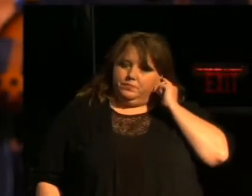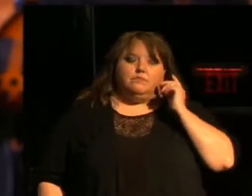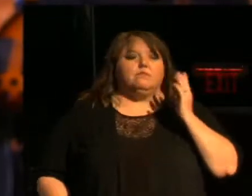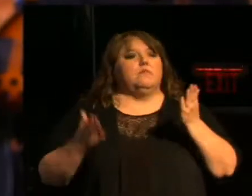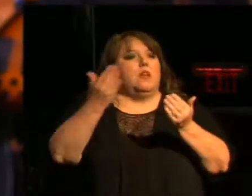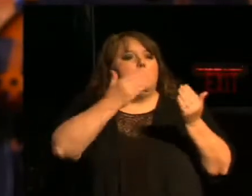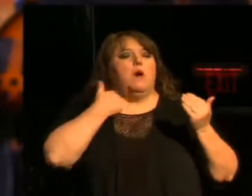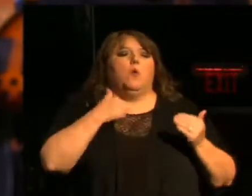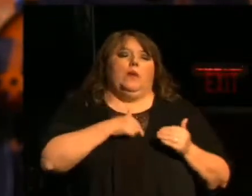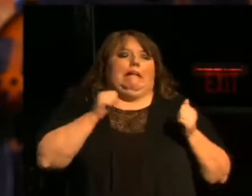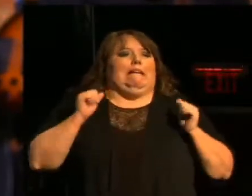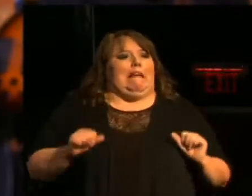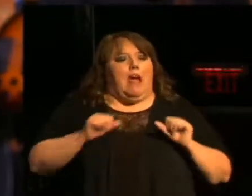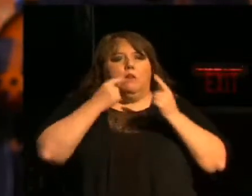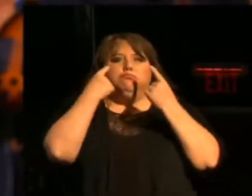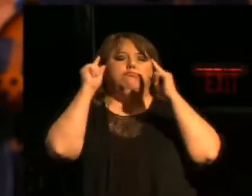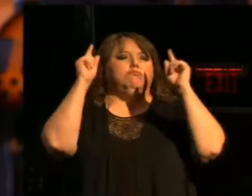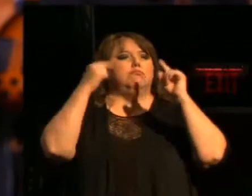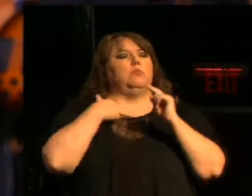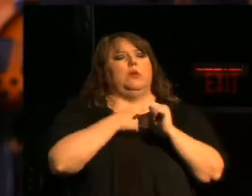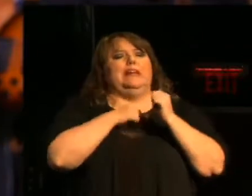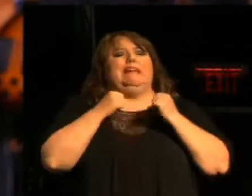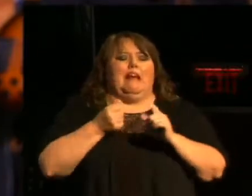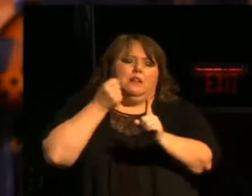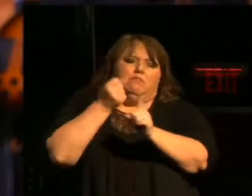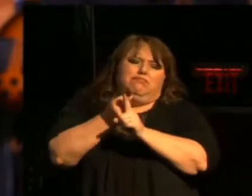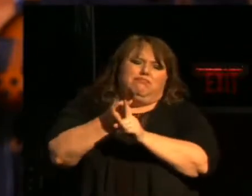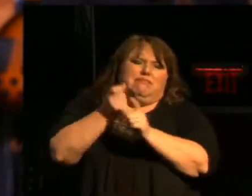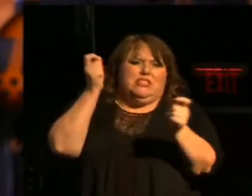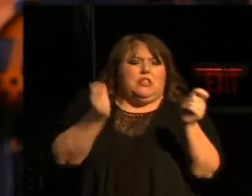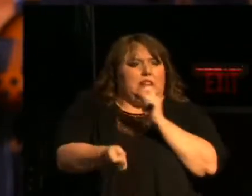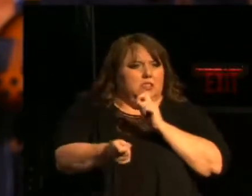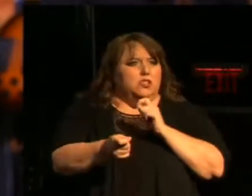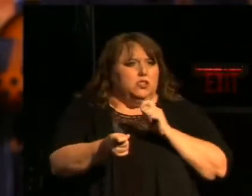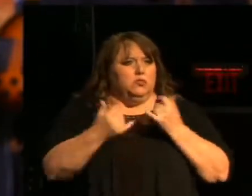on the sparrow,